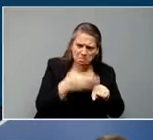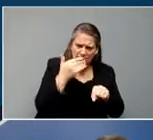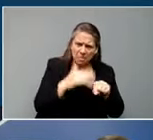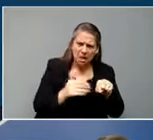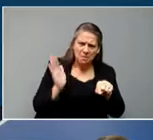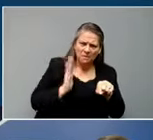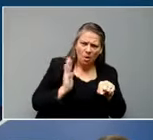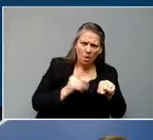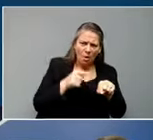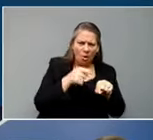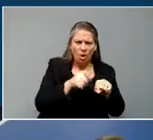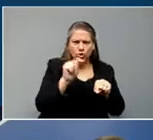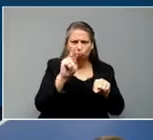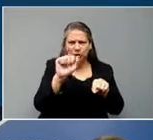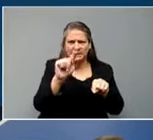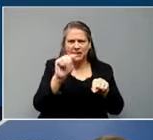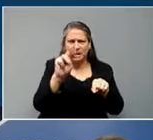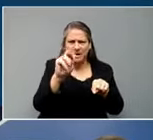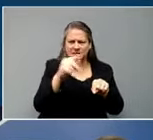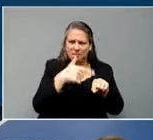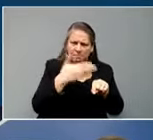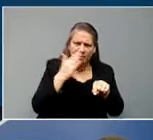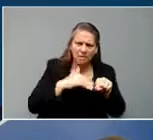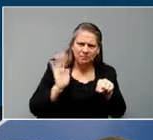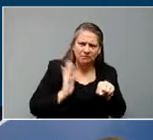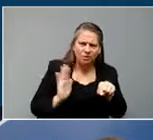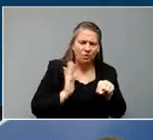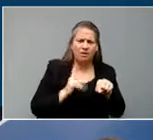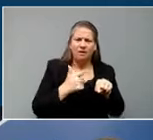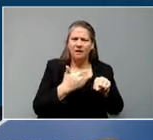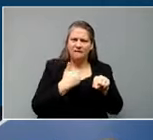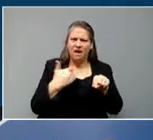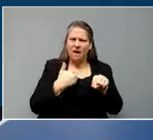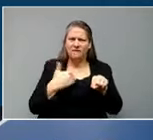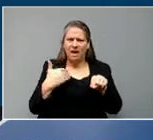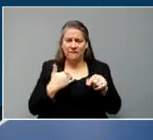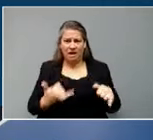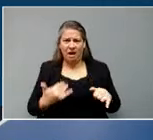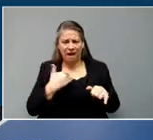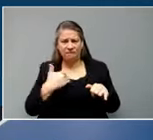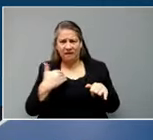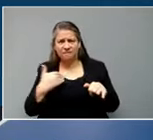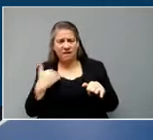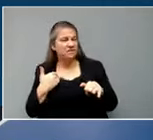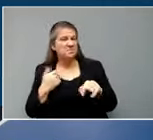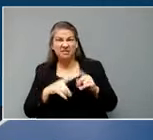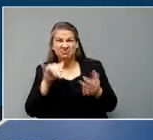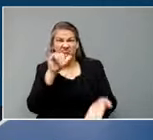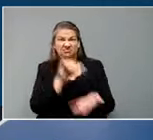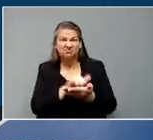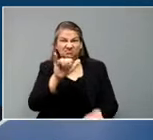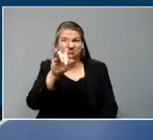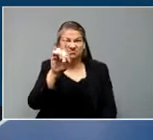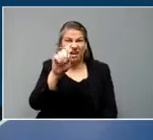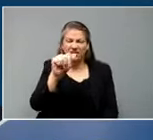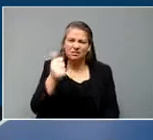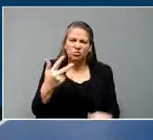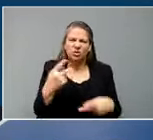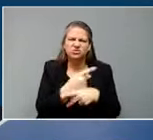be, but the virus is much stronger and much deadlier and makes you sicker than what we used to see.